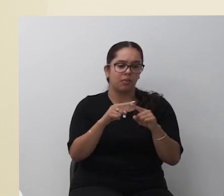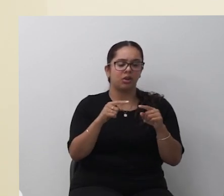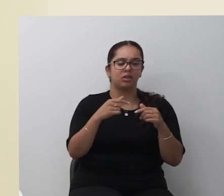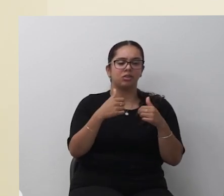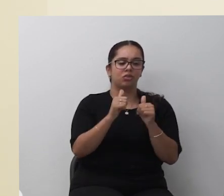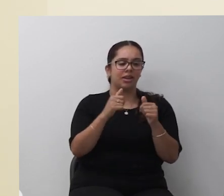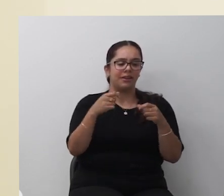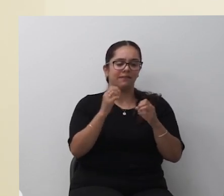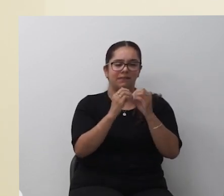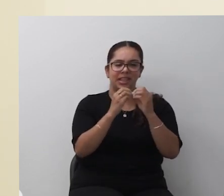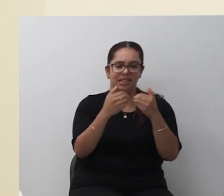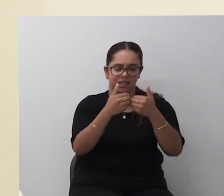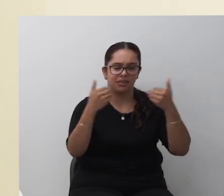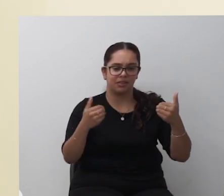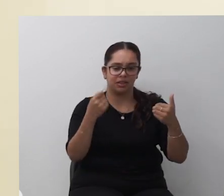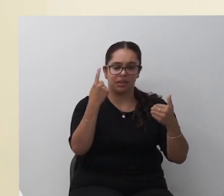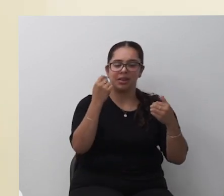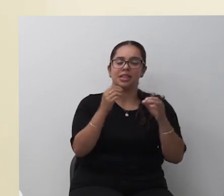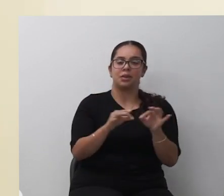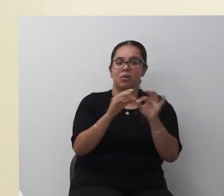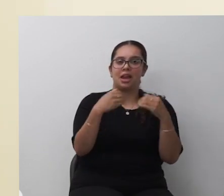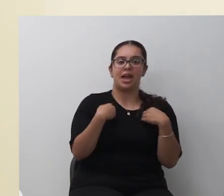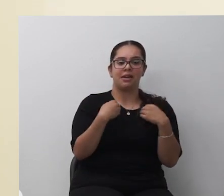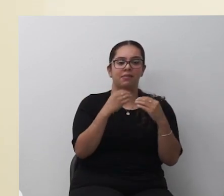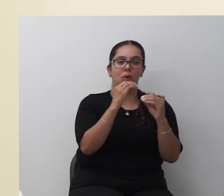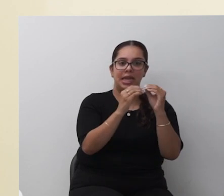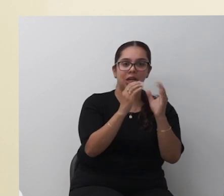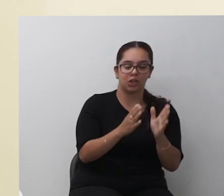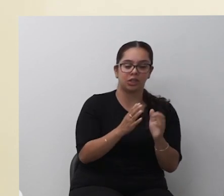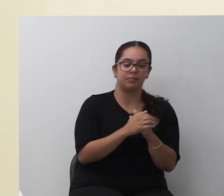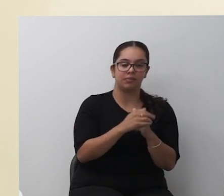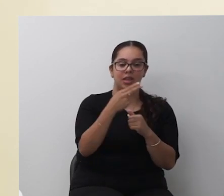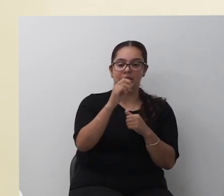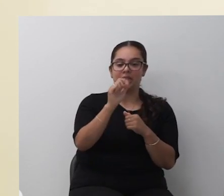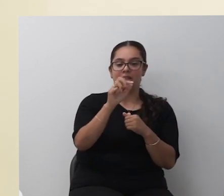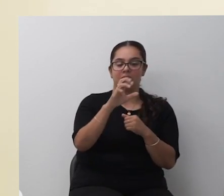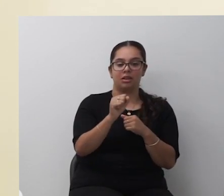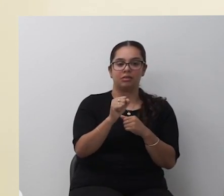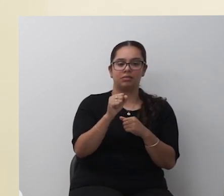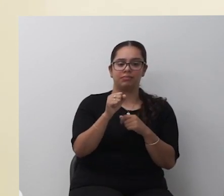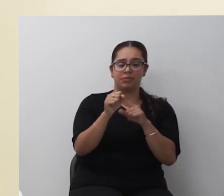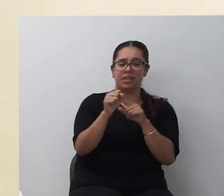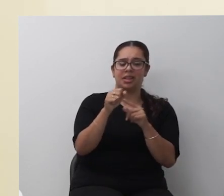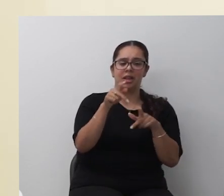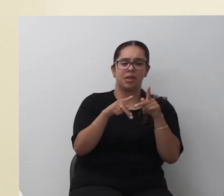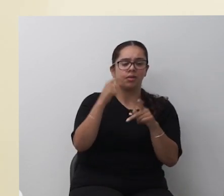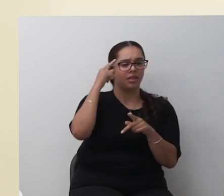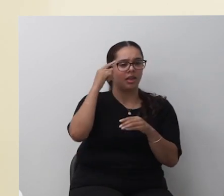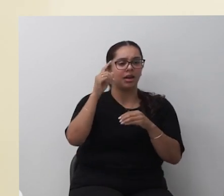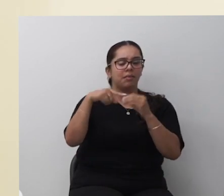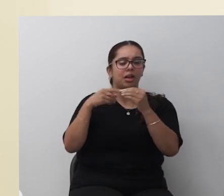divide, it's so important to have healers, right? So that healers are folks who are really thinking about